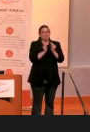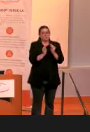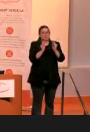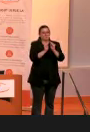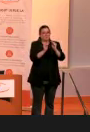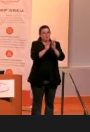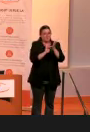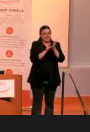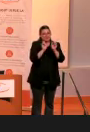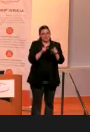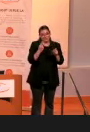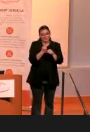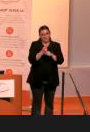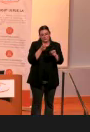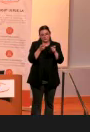years.